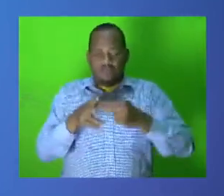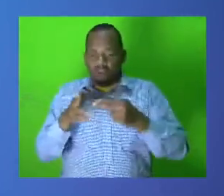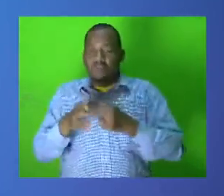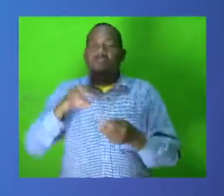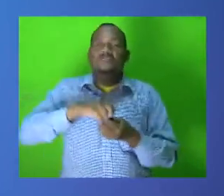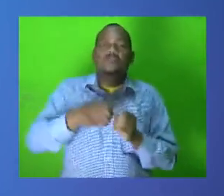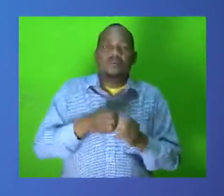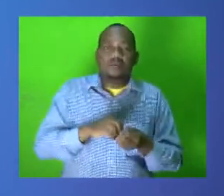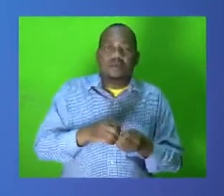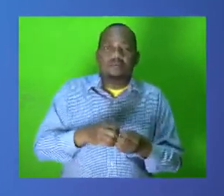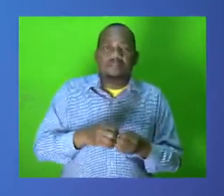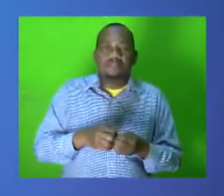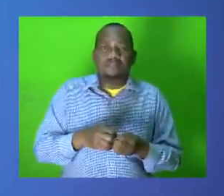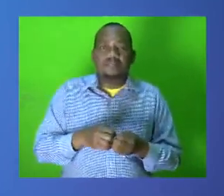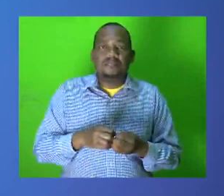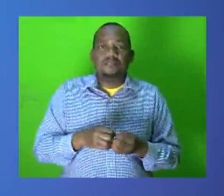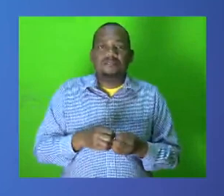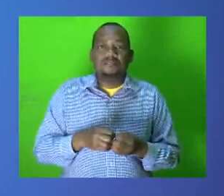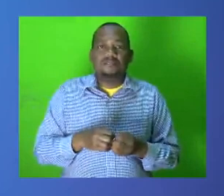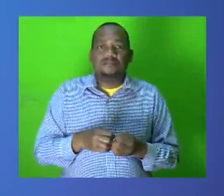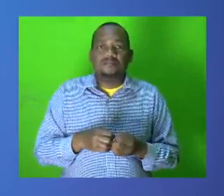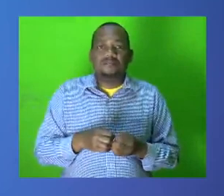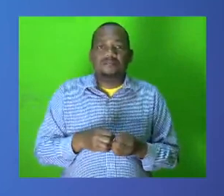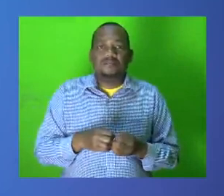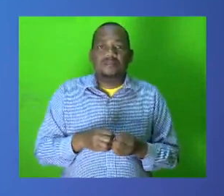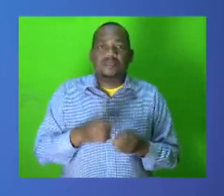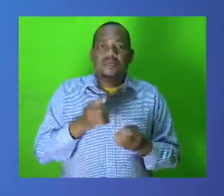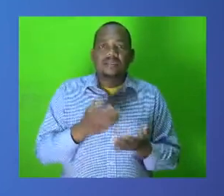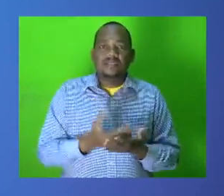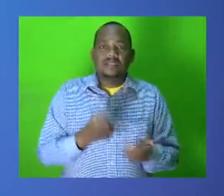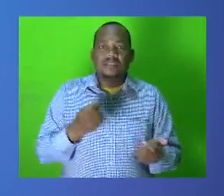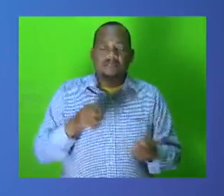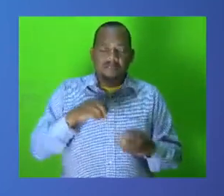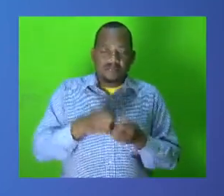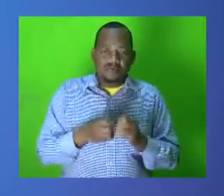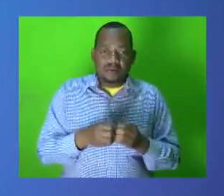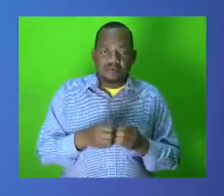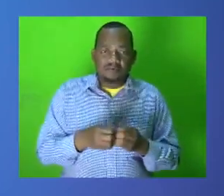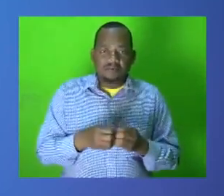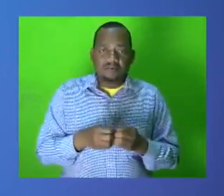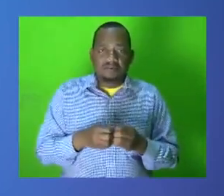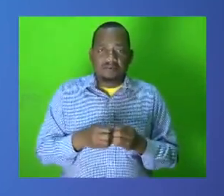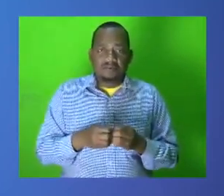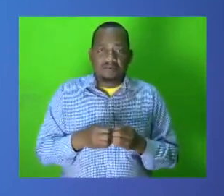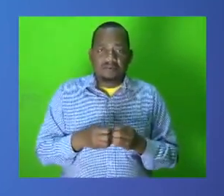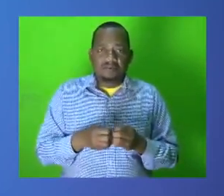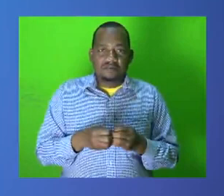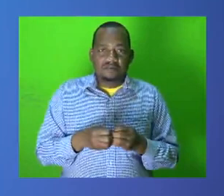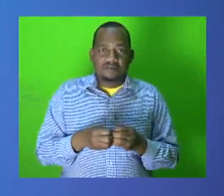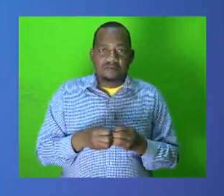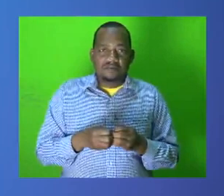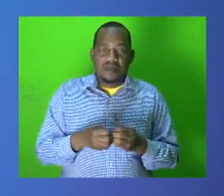try? Yes, Suleiman. It helps to select activity